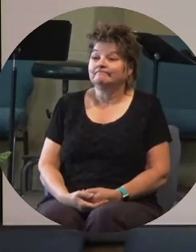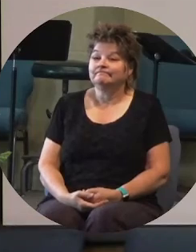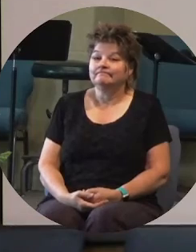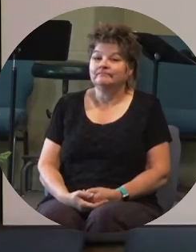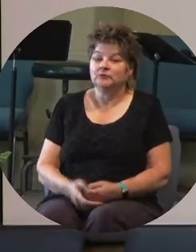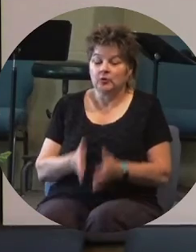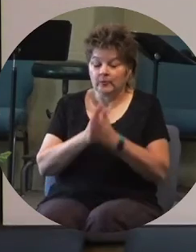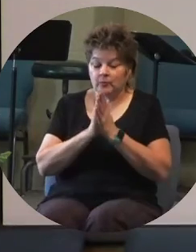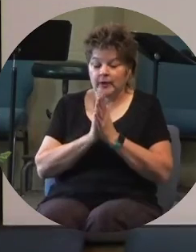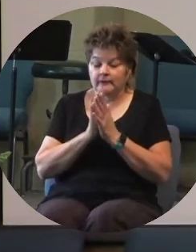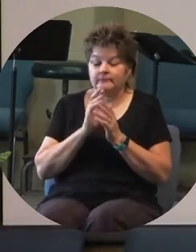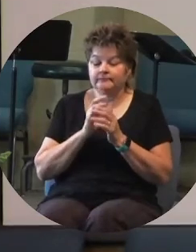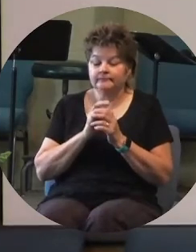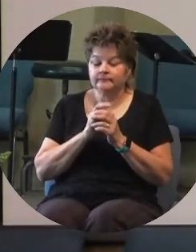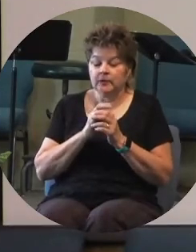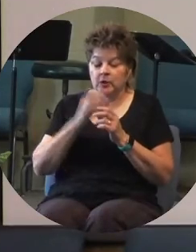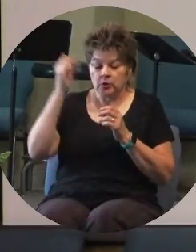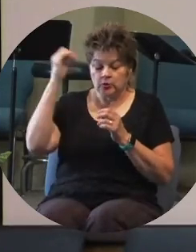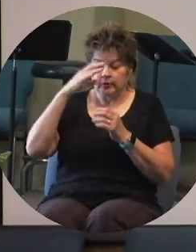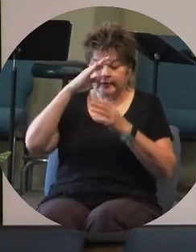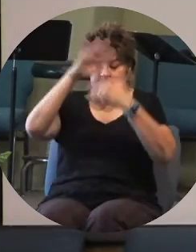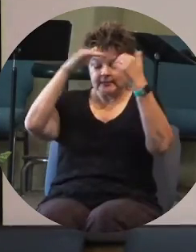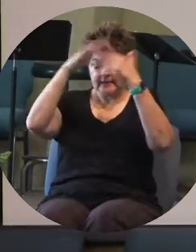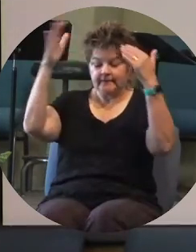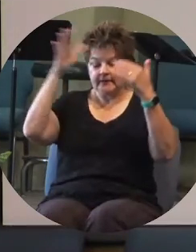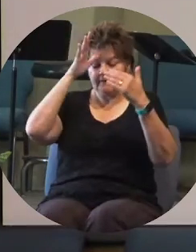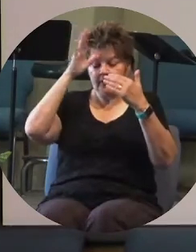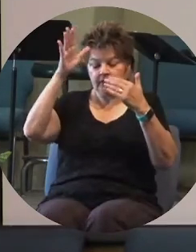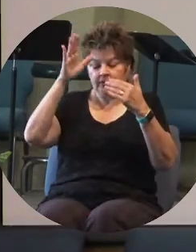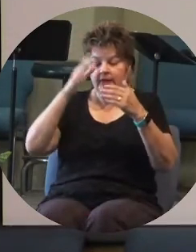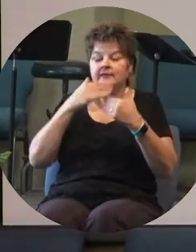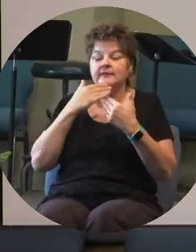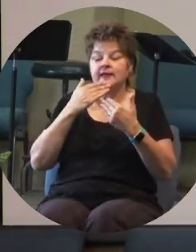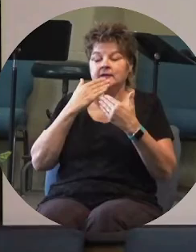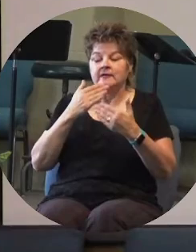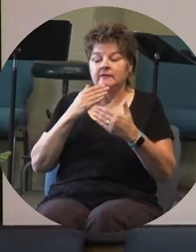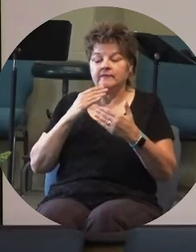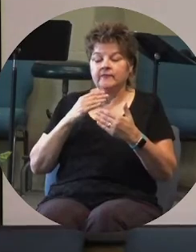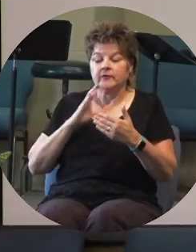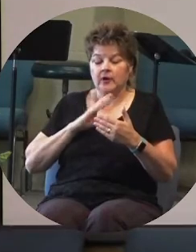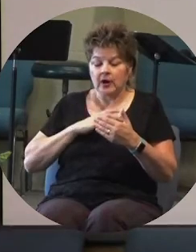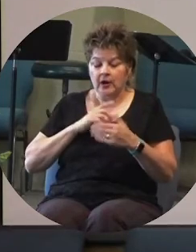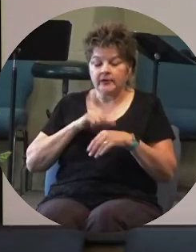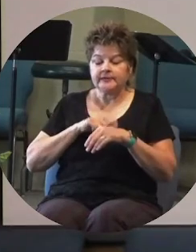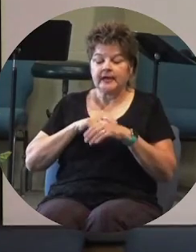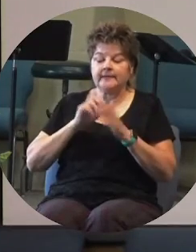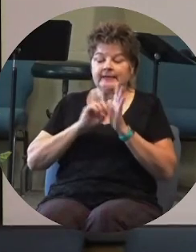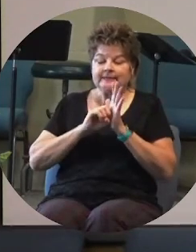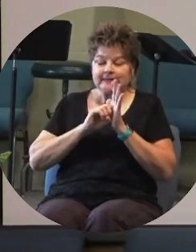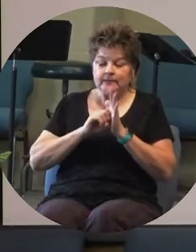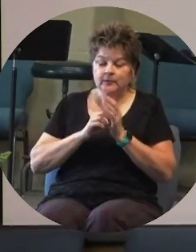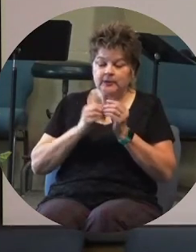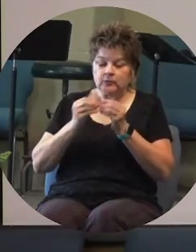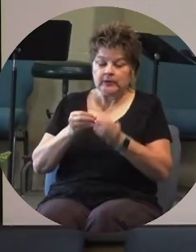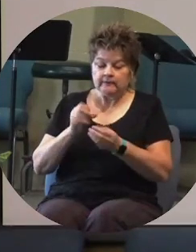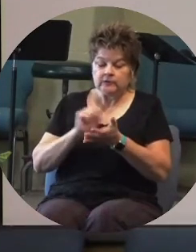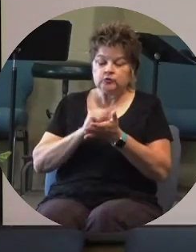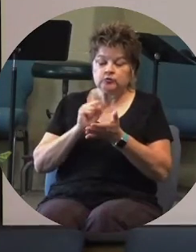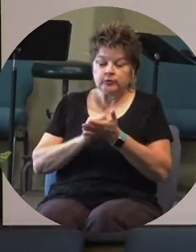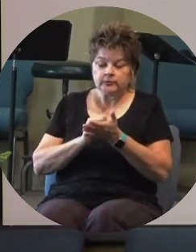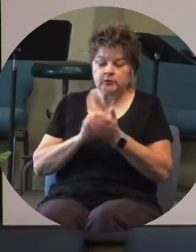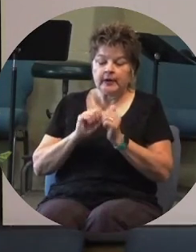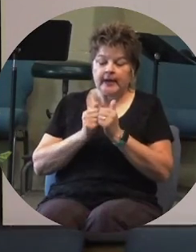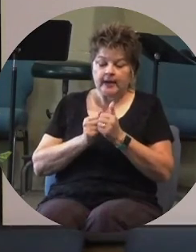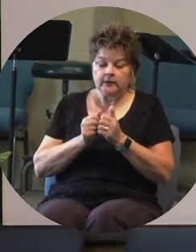Let me pray for us real quick. Gracious Heavenly Father, I thank you for our time. Lord, I thank you for the example that you give in Scripture. Lord, how you